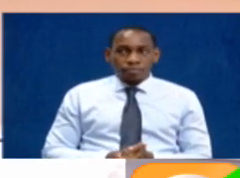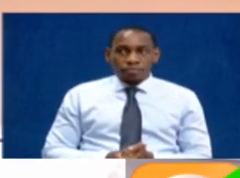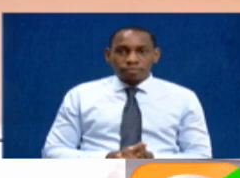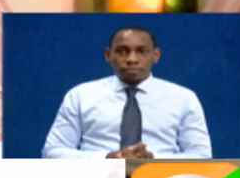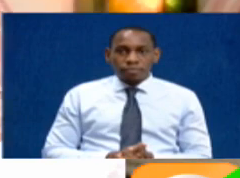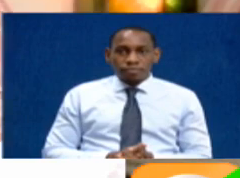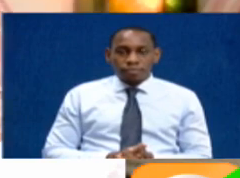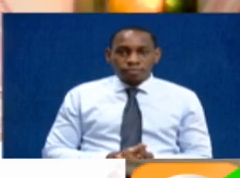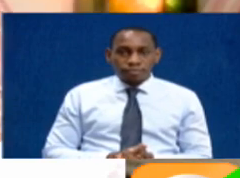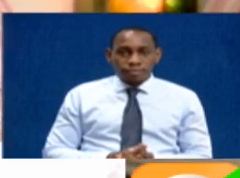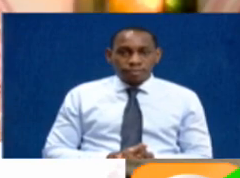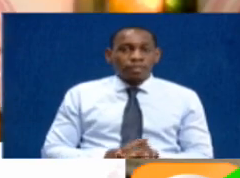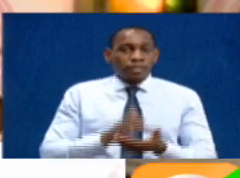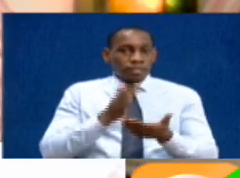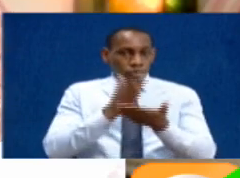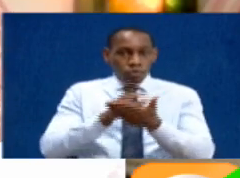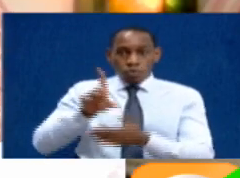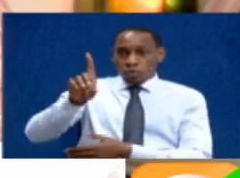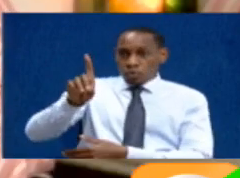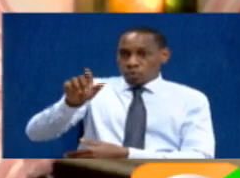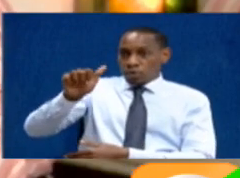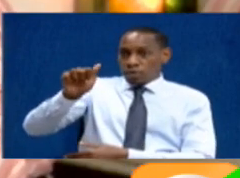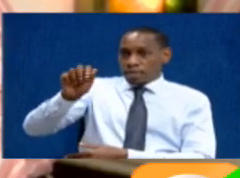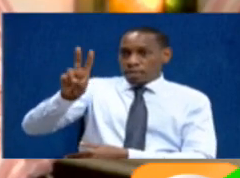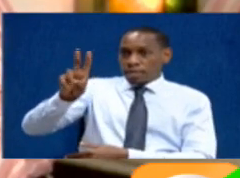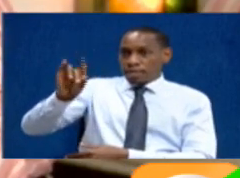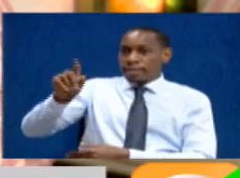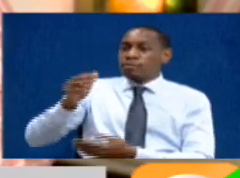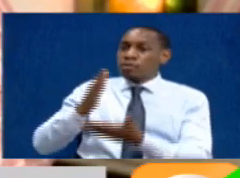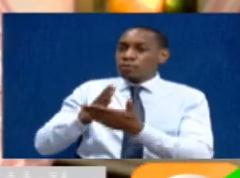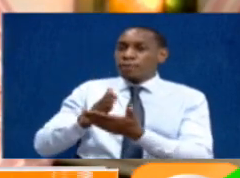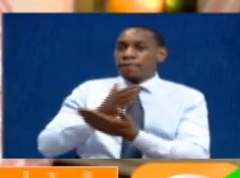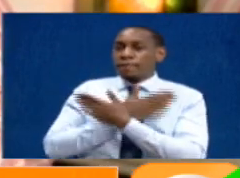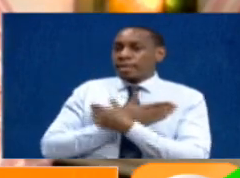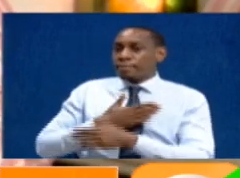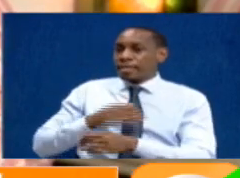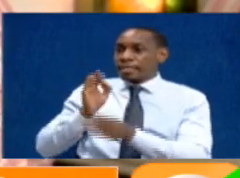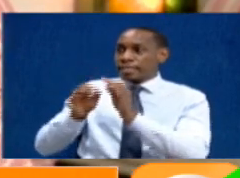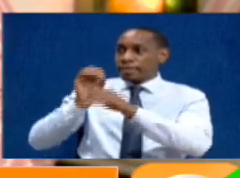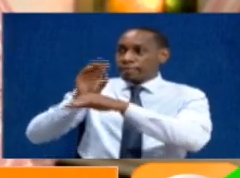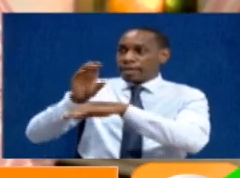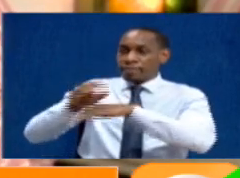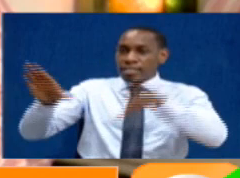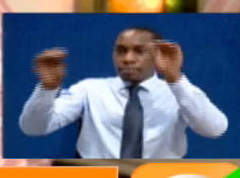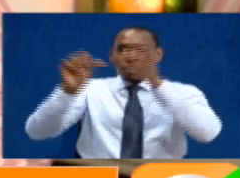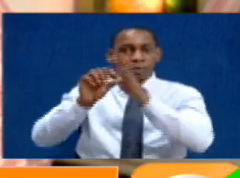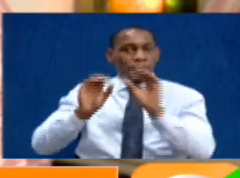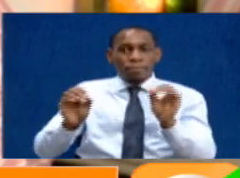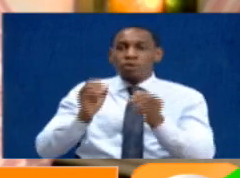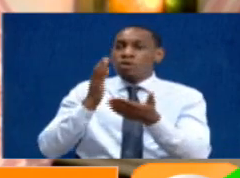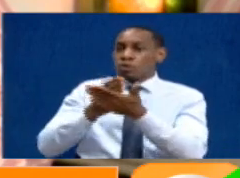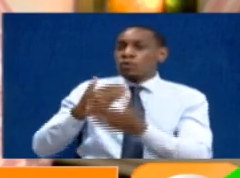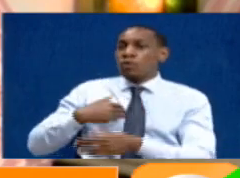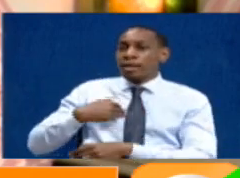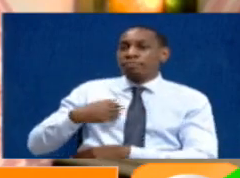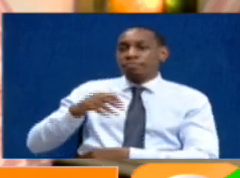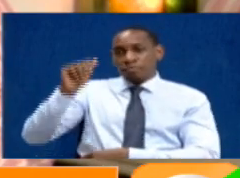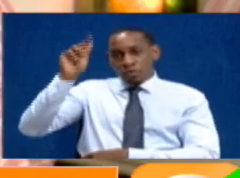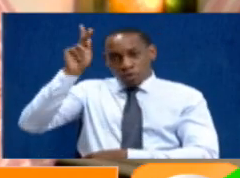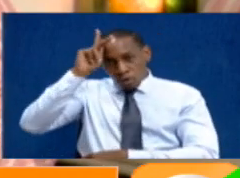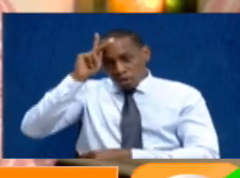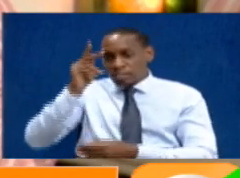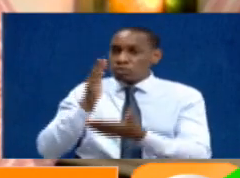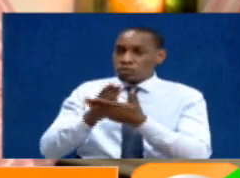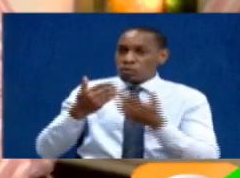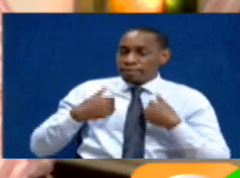No, you know, I mean, David is my friend. I have a lot of regard for him. I mean, if he advises the president, I have no problem. I mean, he has the right intellect. He has the right personality.